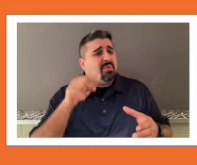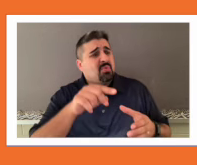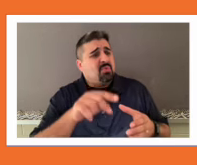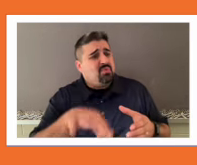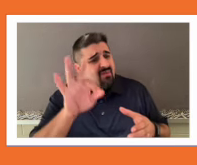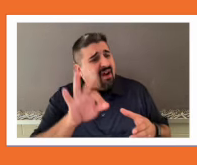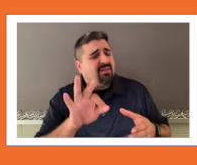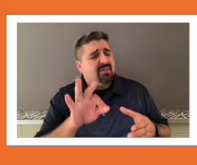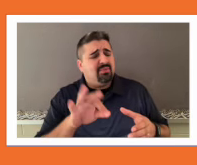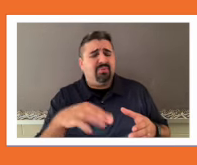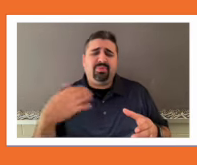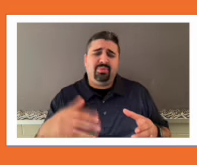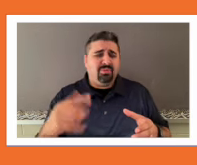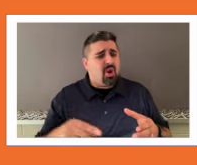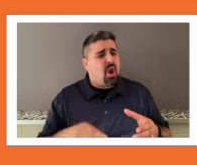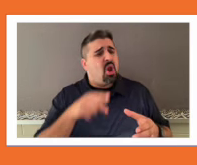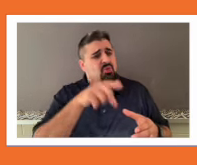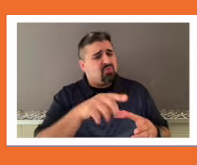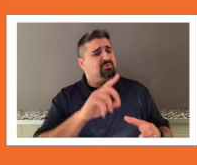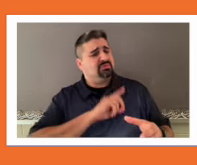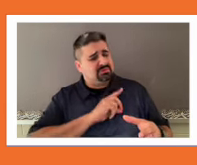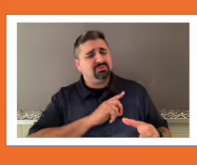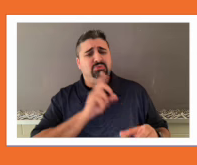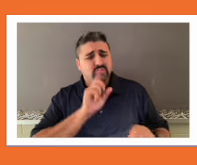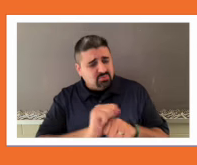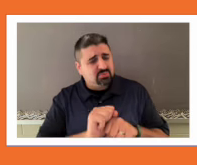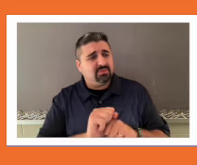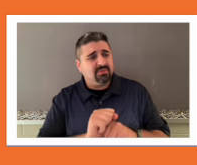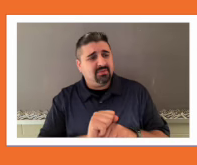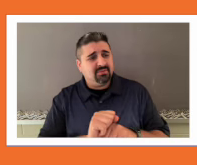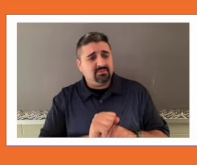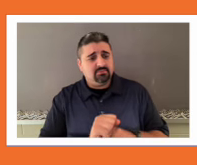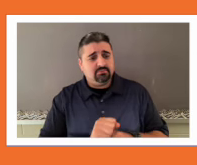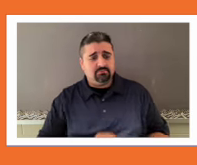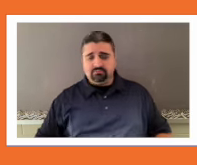Oh, you found him. You are a detective.